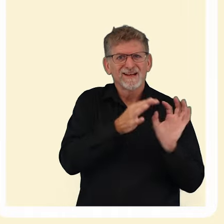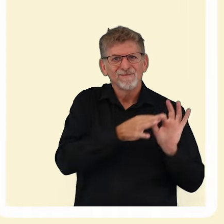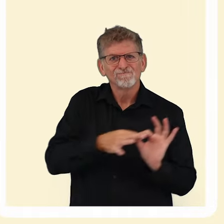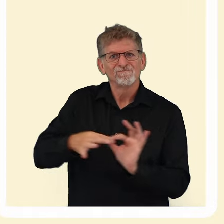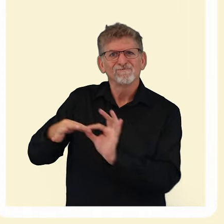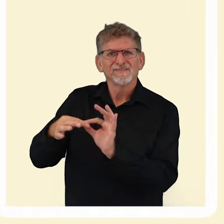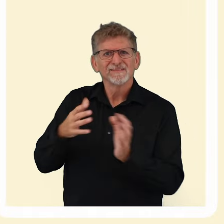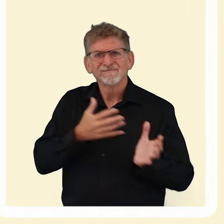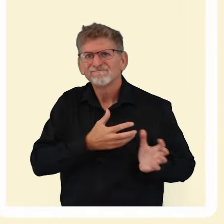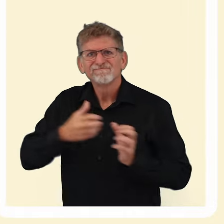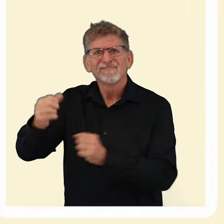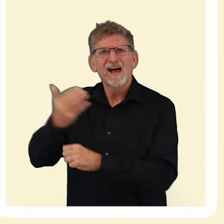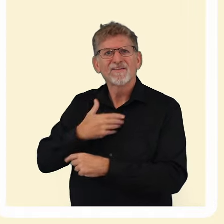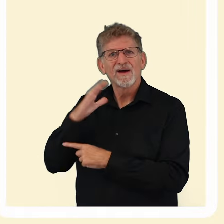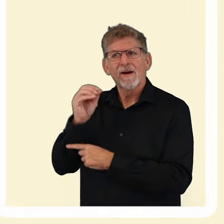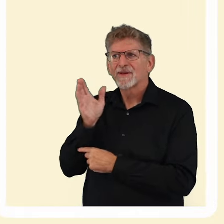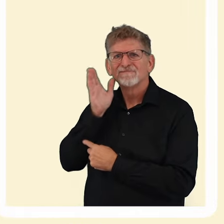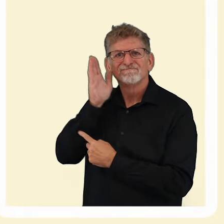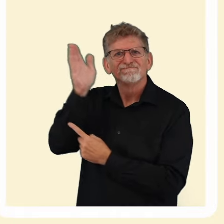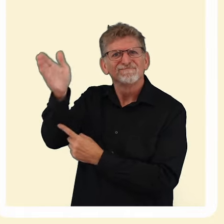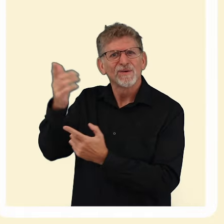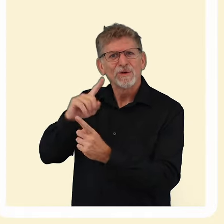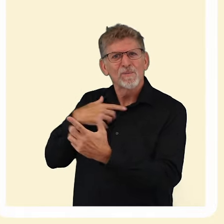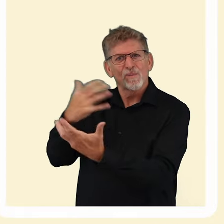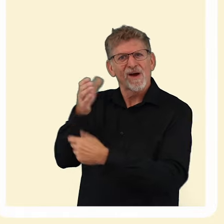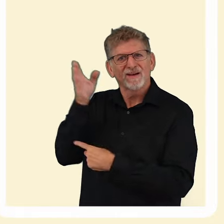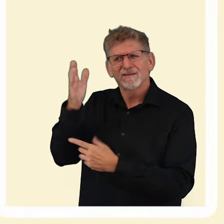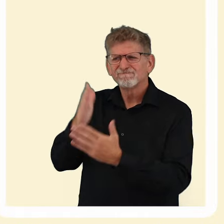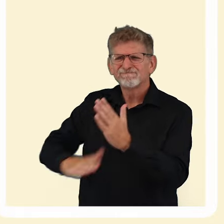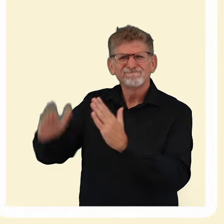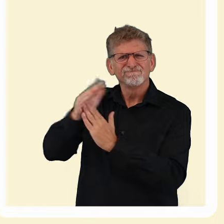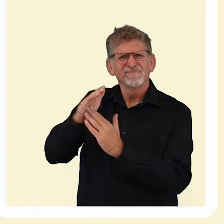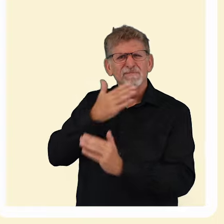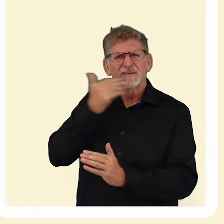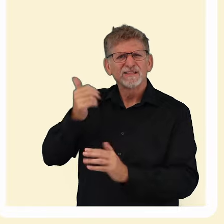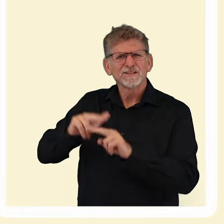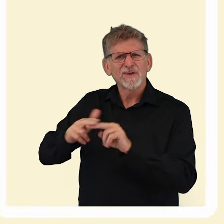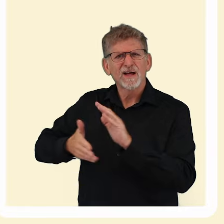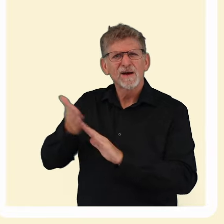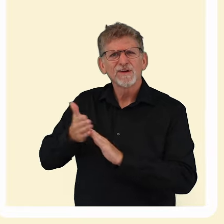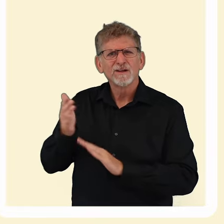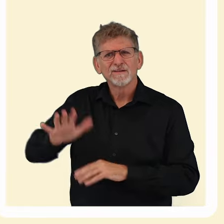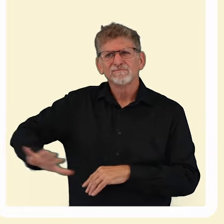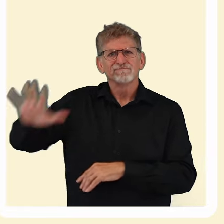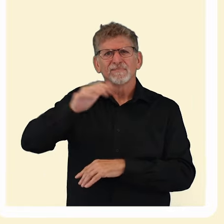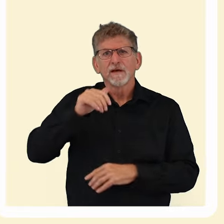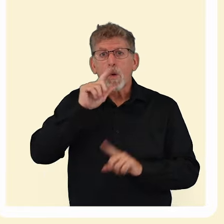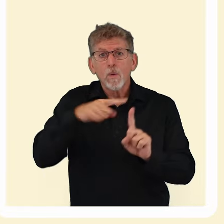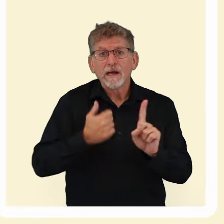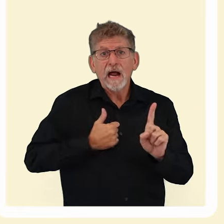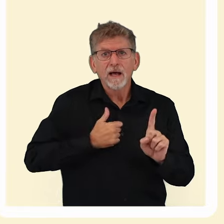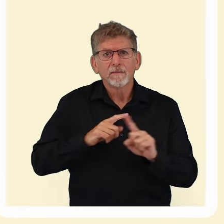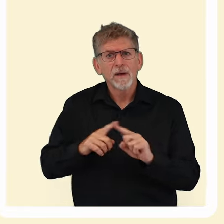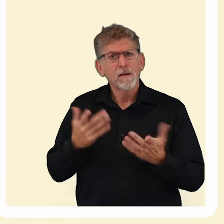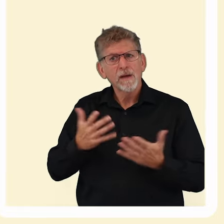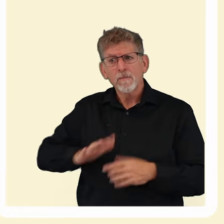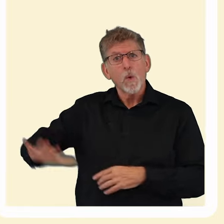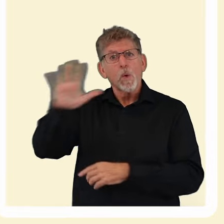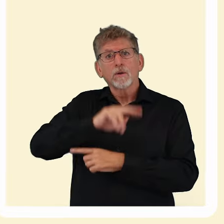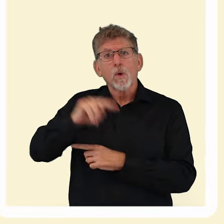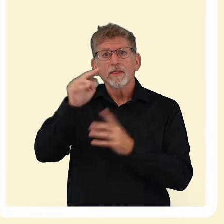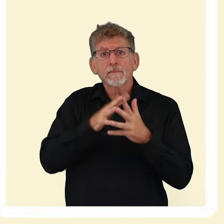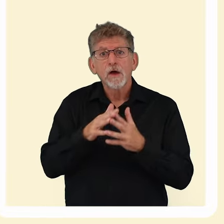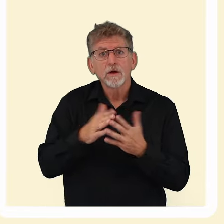Canada, because we're the only one, not only in North America, but a little bit of ambition in my part, in the world, which is different than